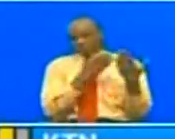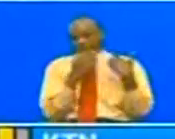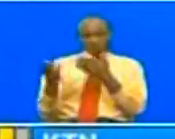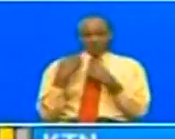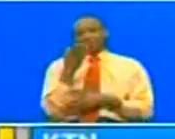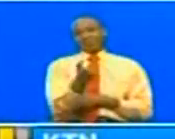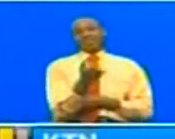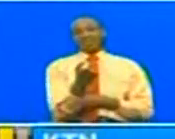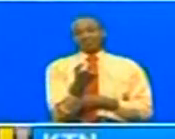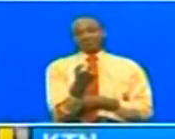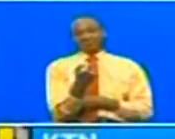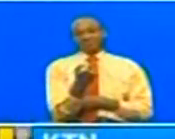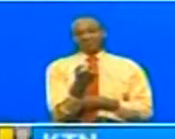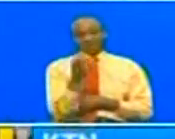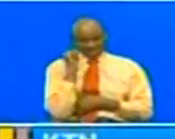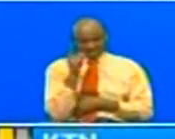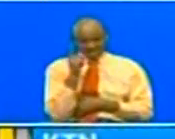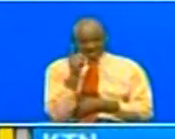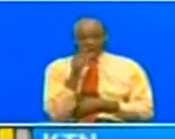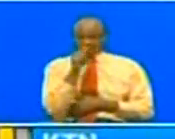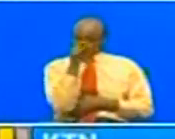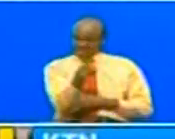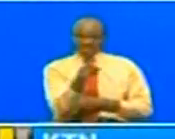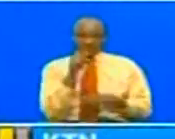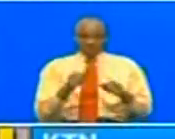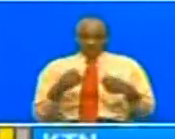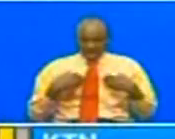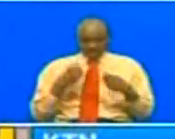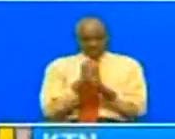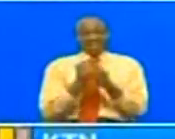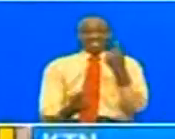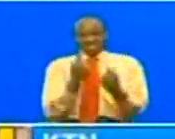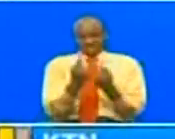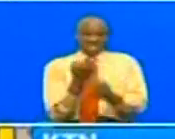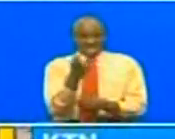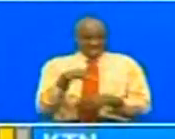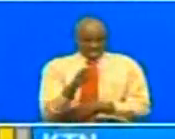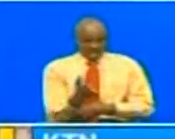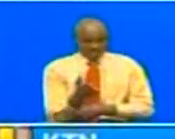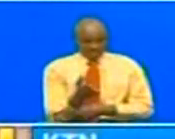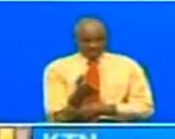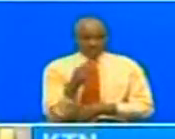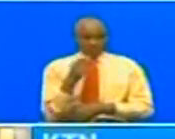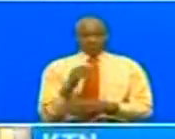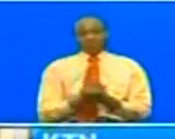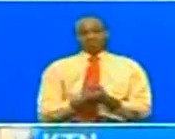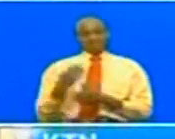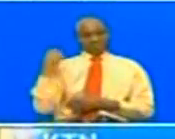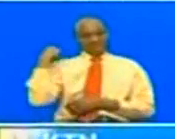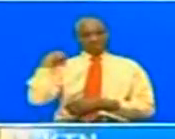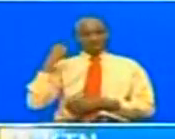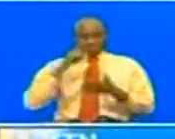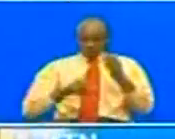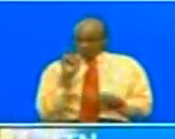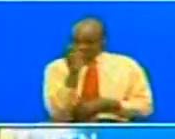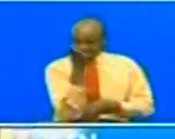be. You understand? From this end, we'll make a kitchenette area here at the back. Well, what you're